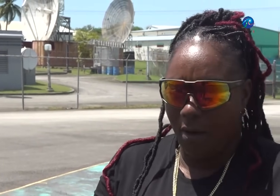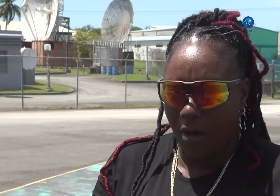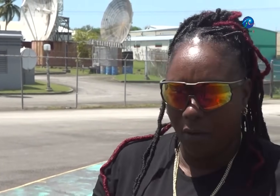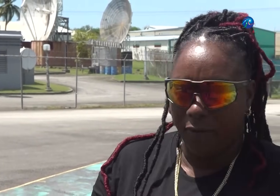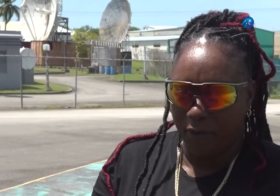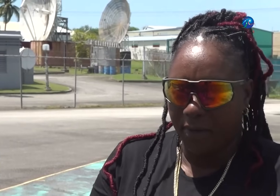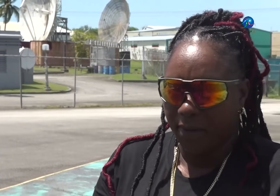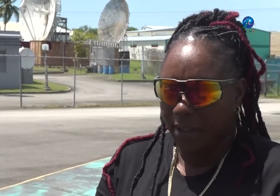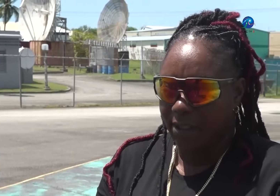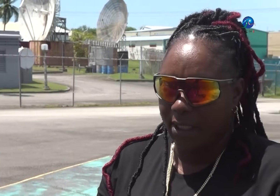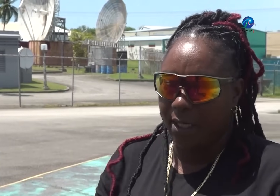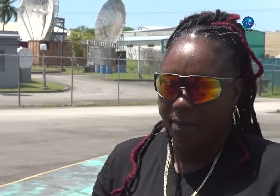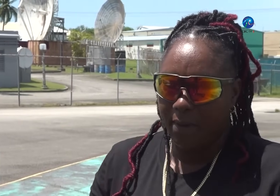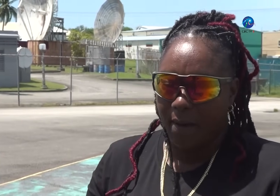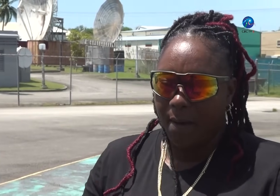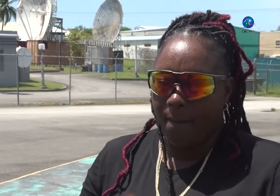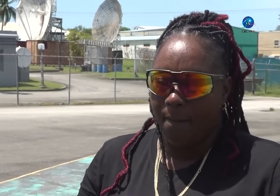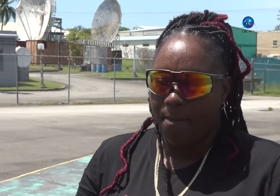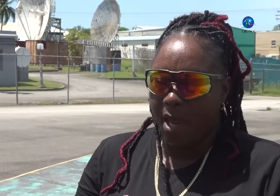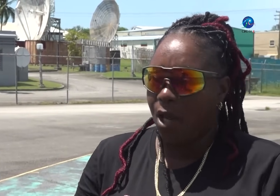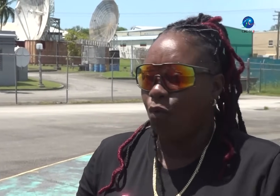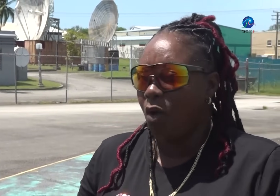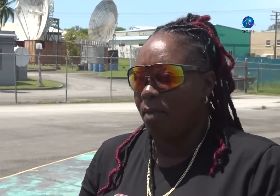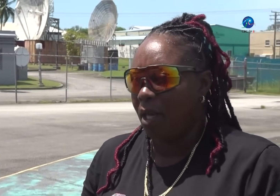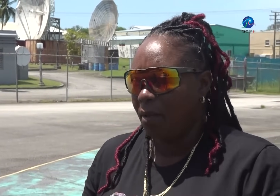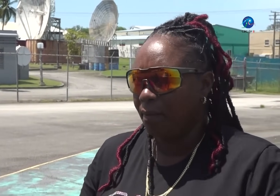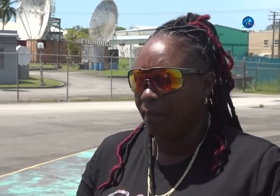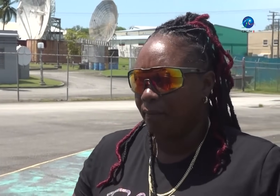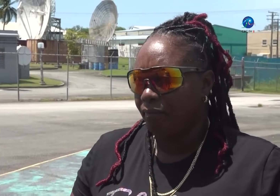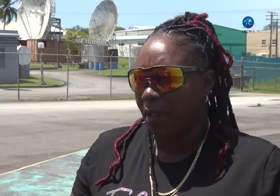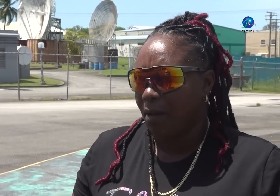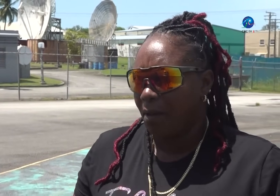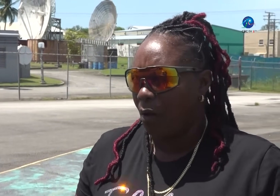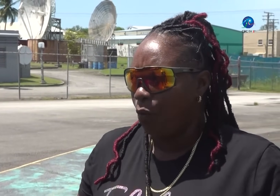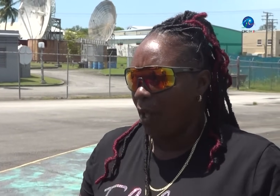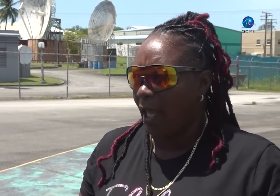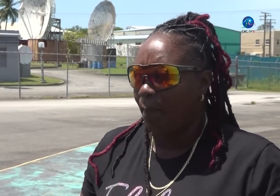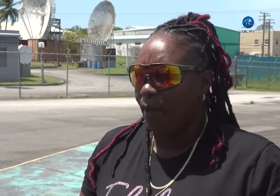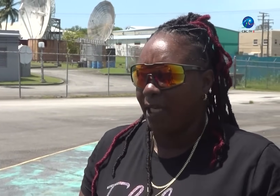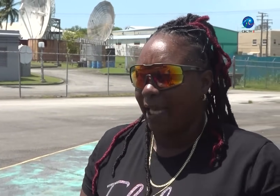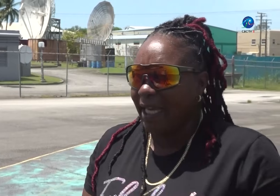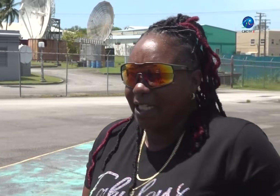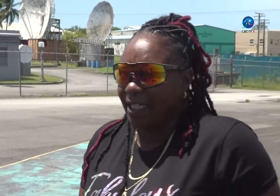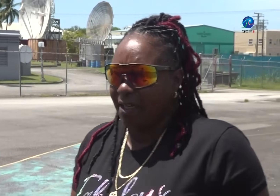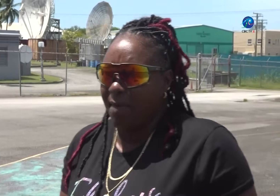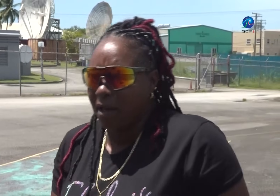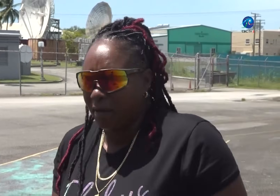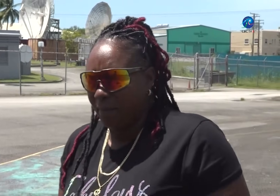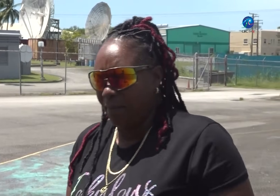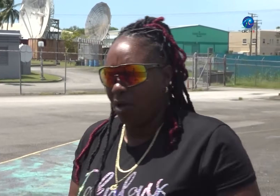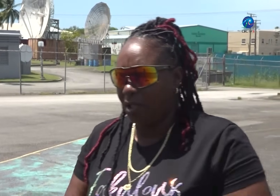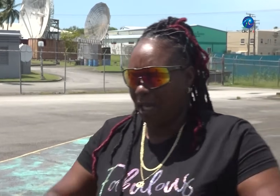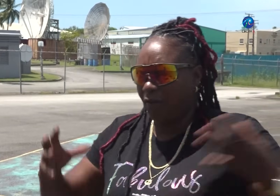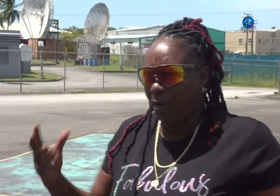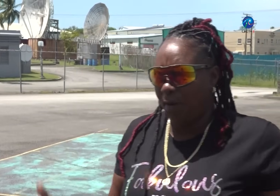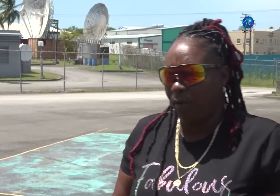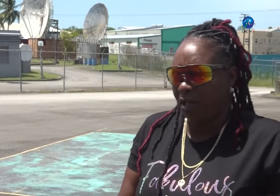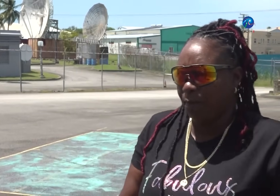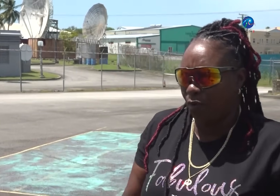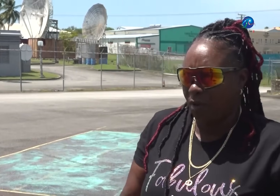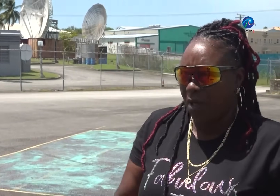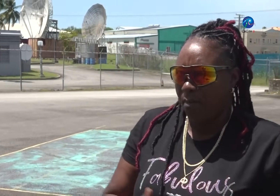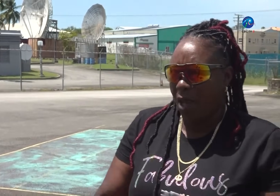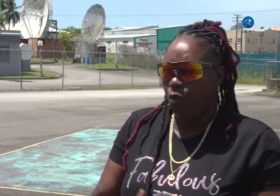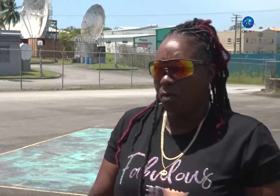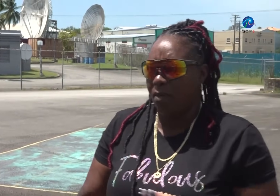media all over, saying men, women. Well, I could put it that age doesn't matter because everybody playing